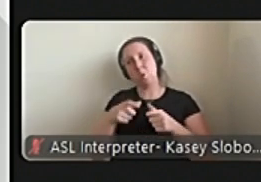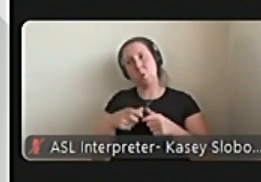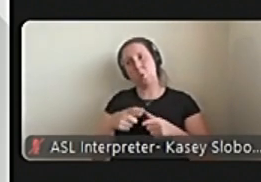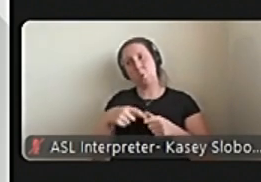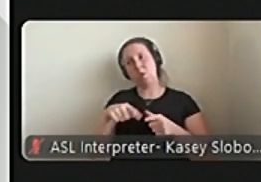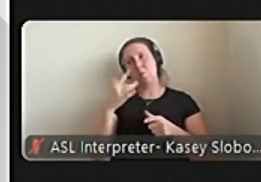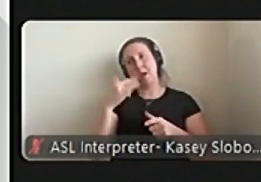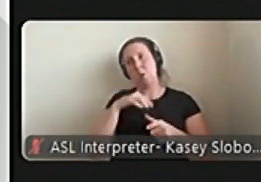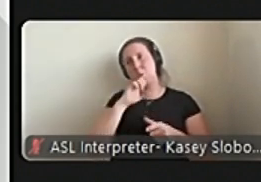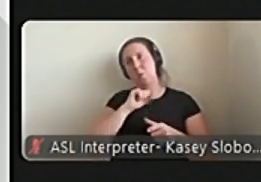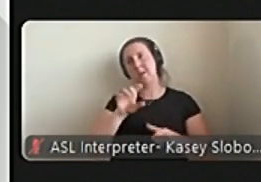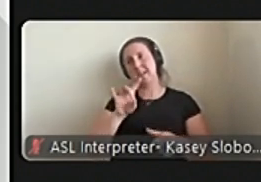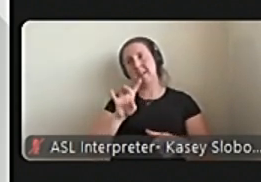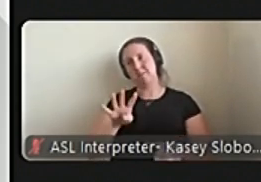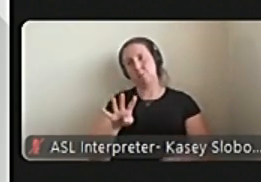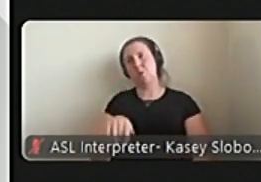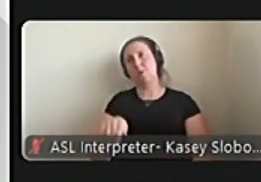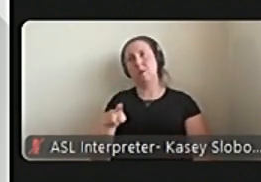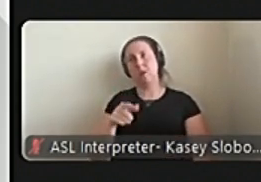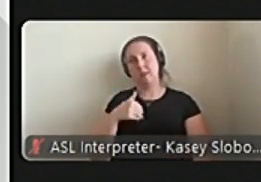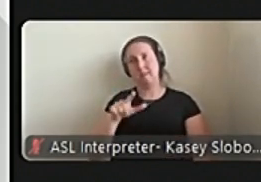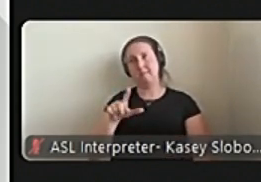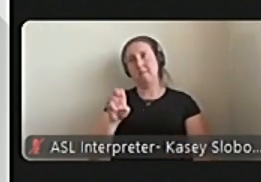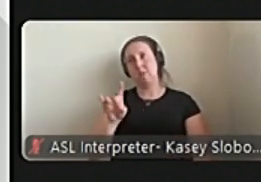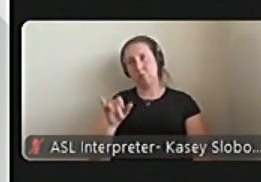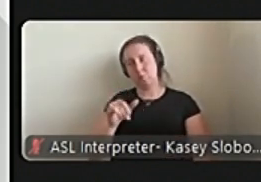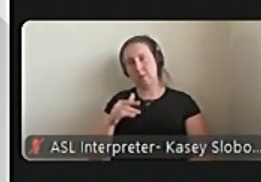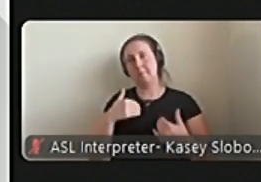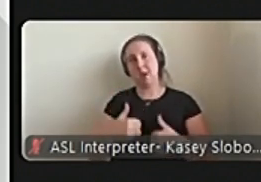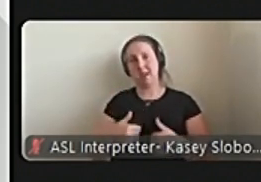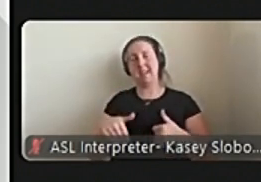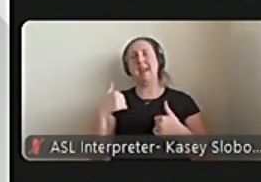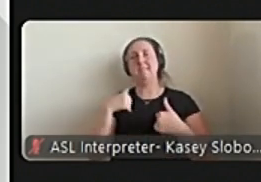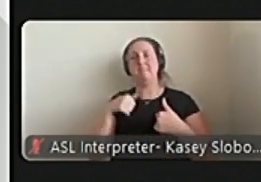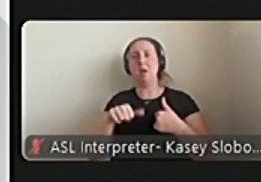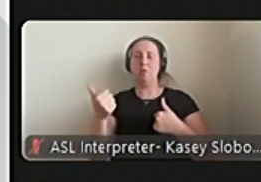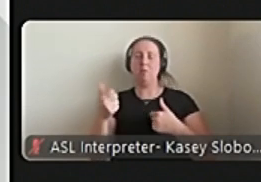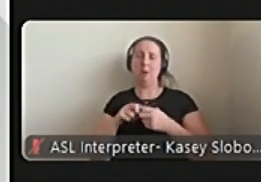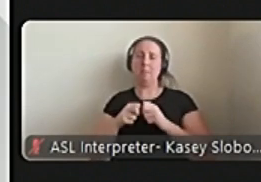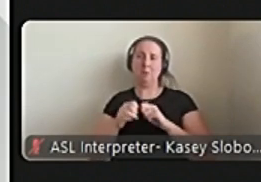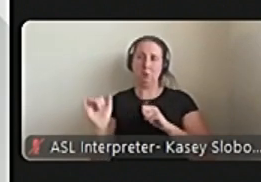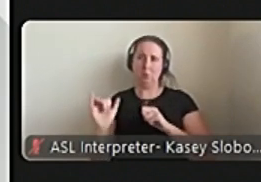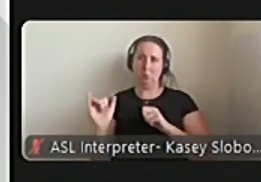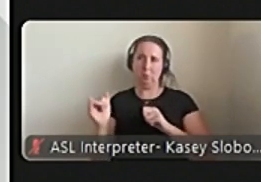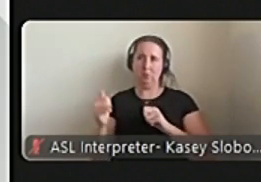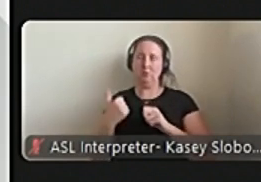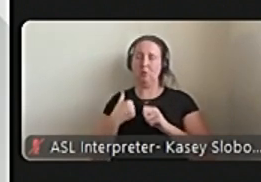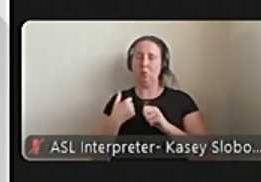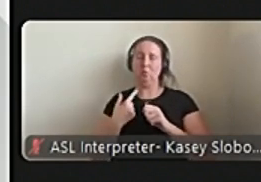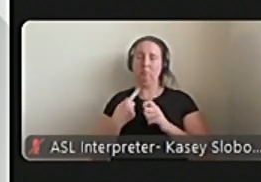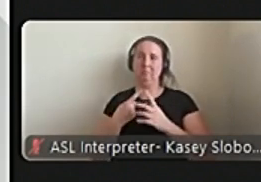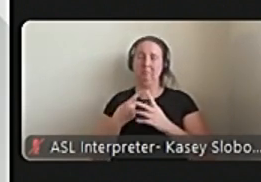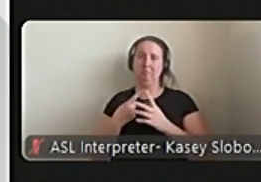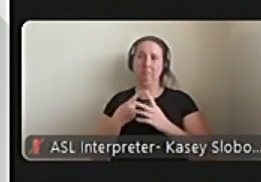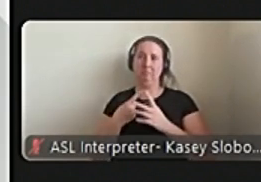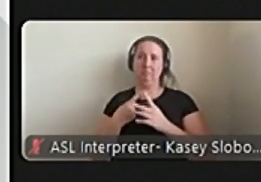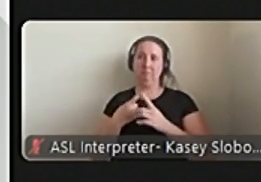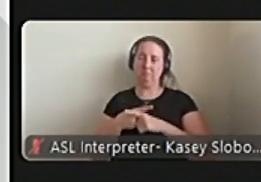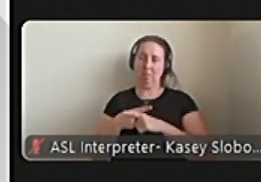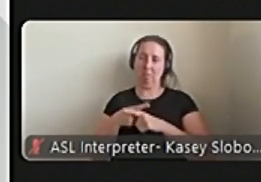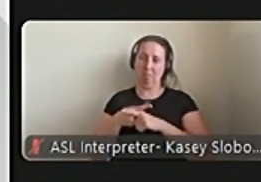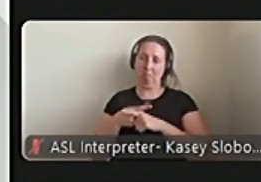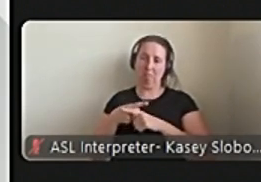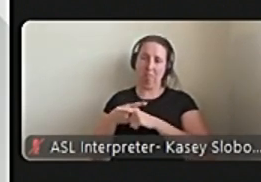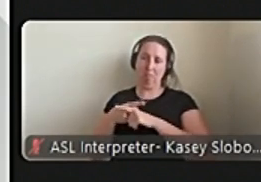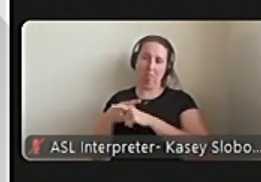don't only have Lewy body, we've got other comorbidities. Absolutely. I keep running into the scenario where the